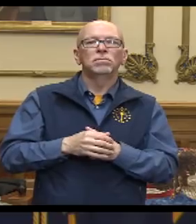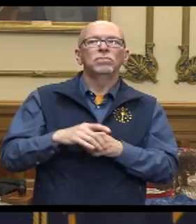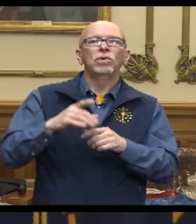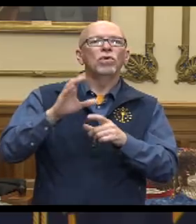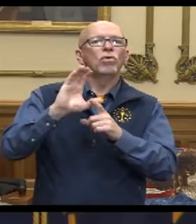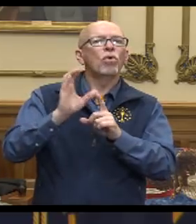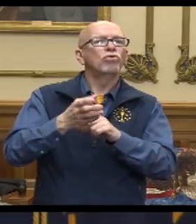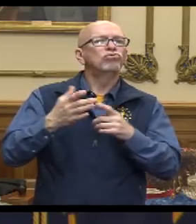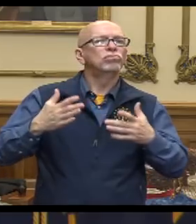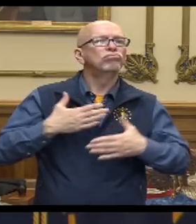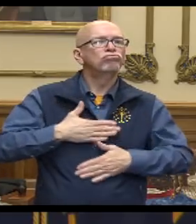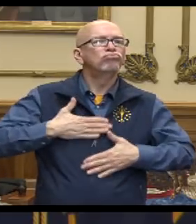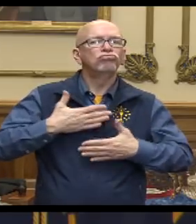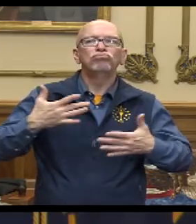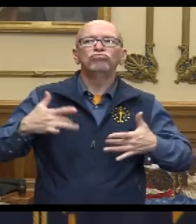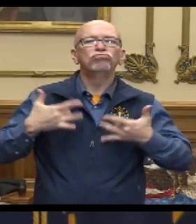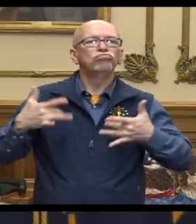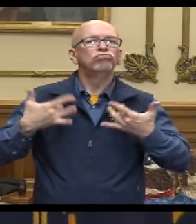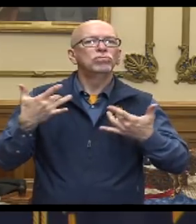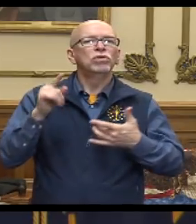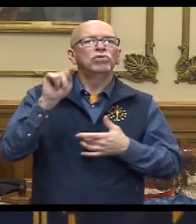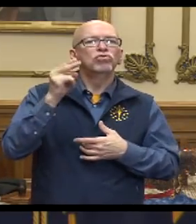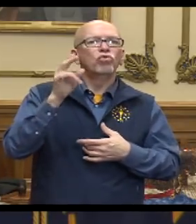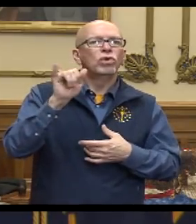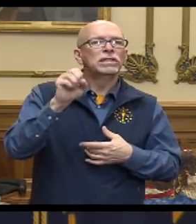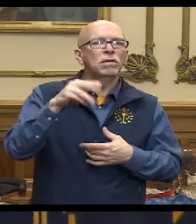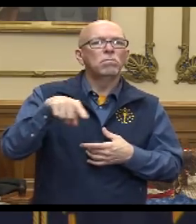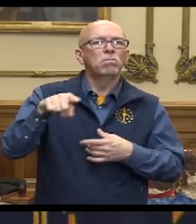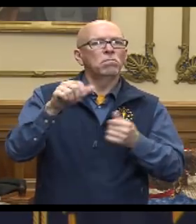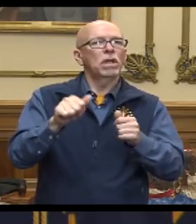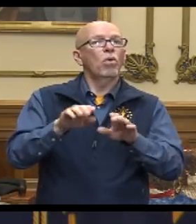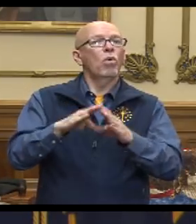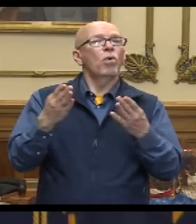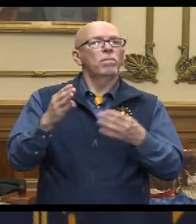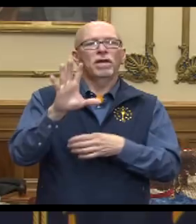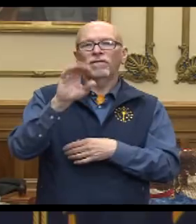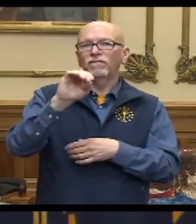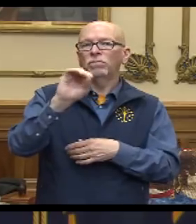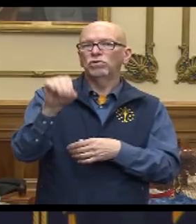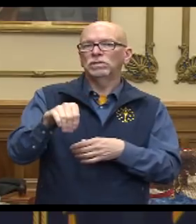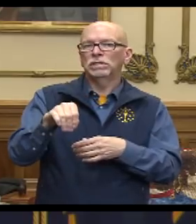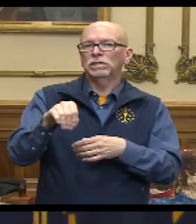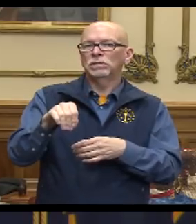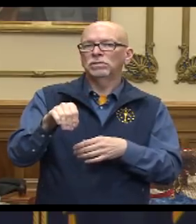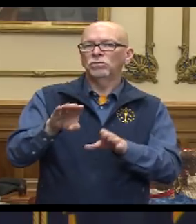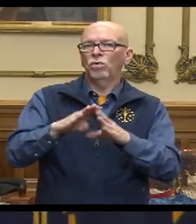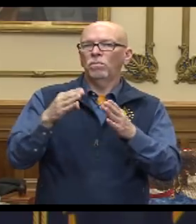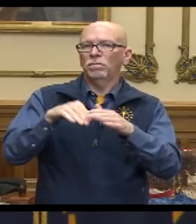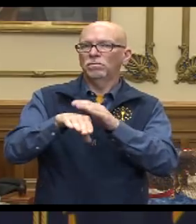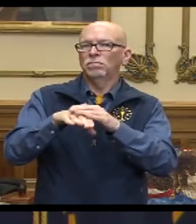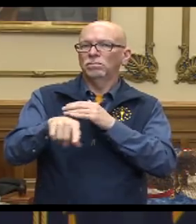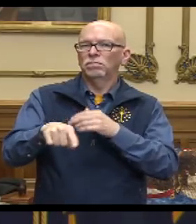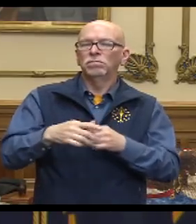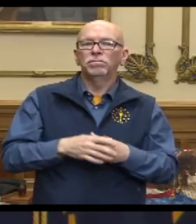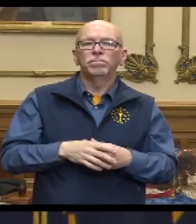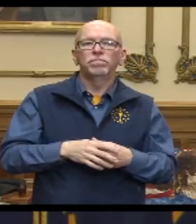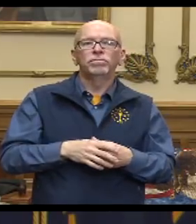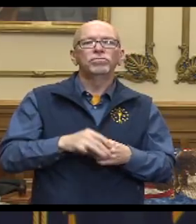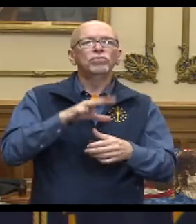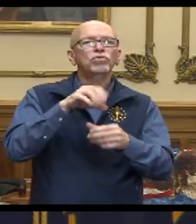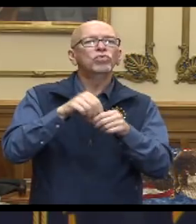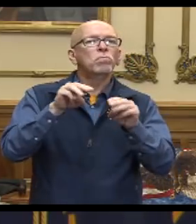Cultural, entertainment, and tourism may open at 50% capacity. This